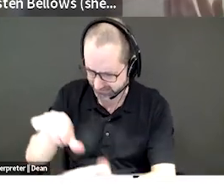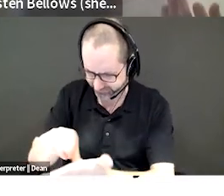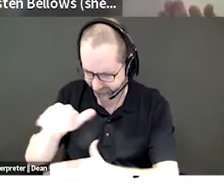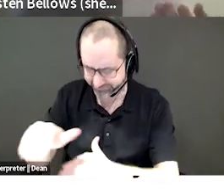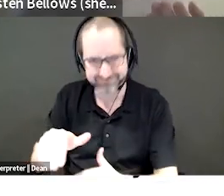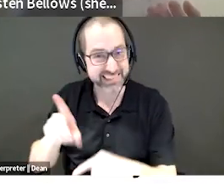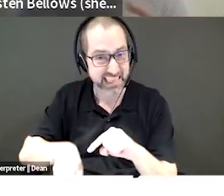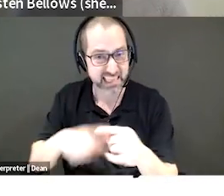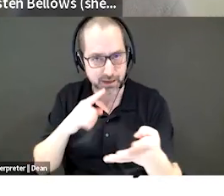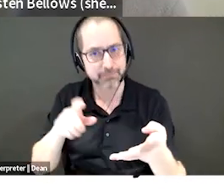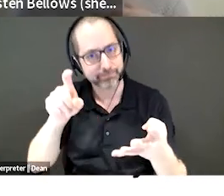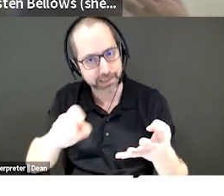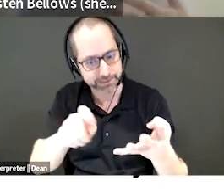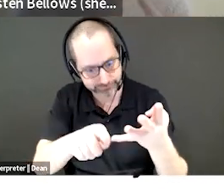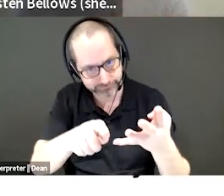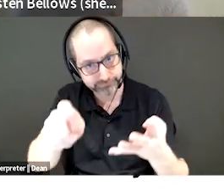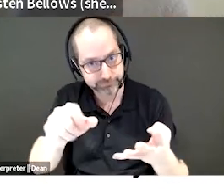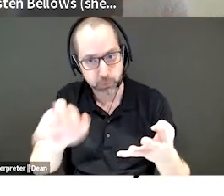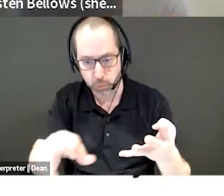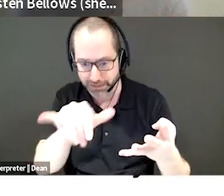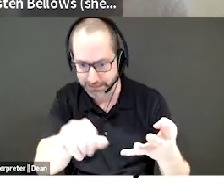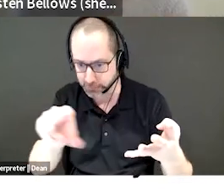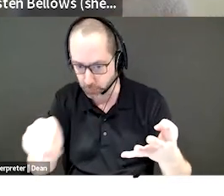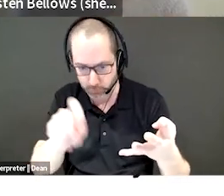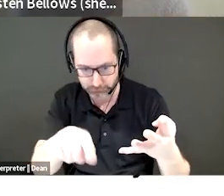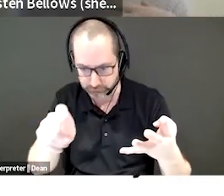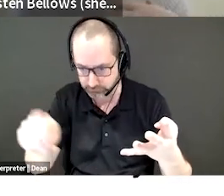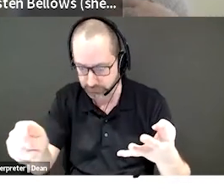employer is, because you should never have to